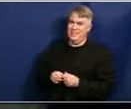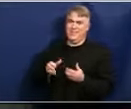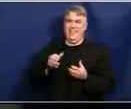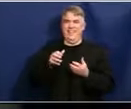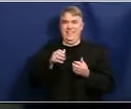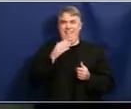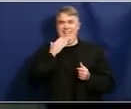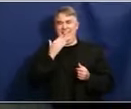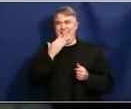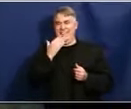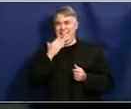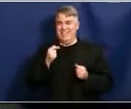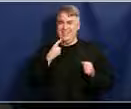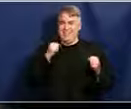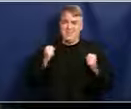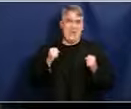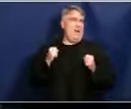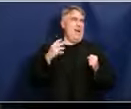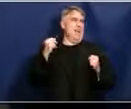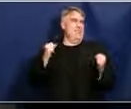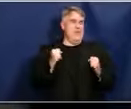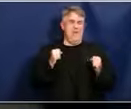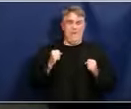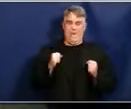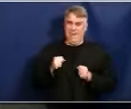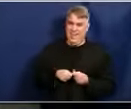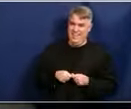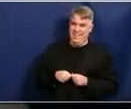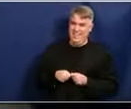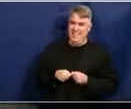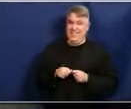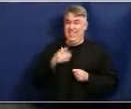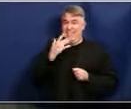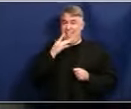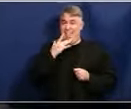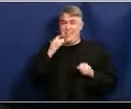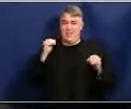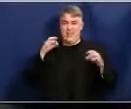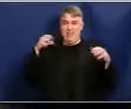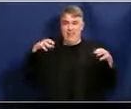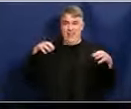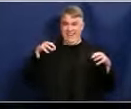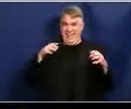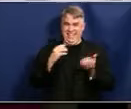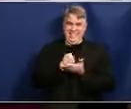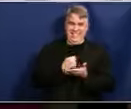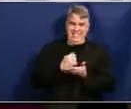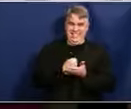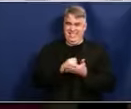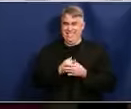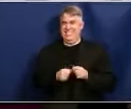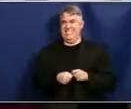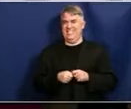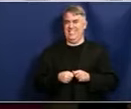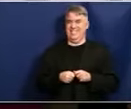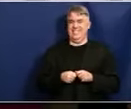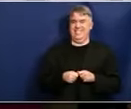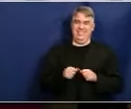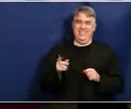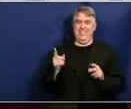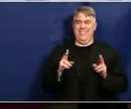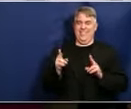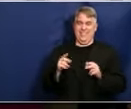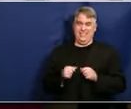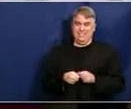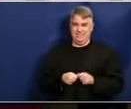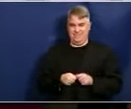sitting I was going to say, it's you're cold. outside in the cold. I didn't get rained on, though. Like that, I was worried. That's good. People It's a looking good up. sign. Yeah. So I